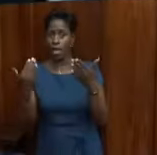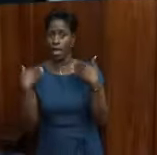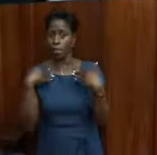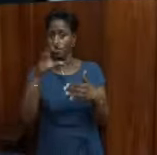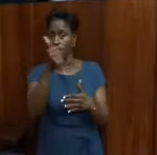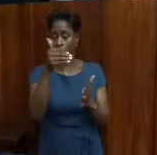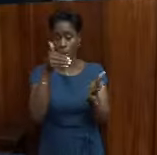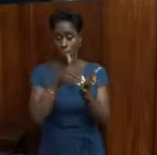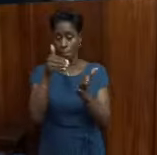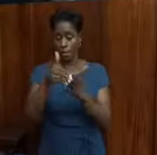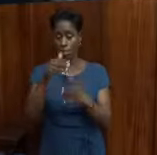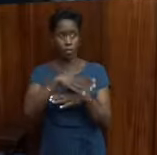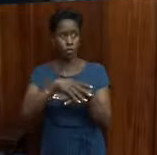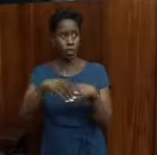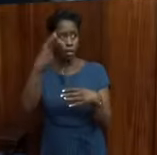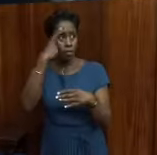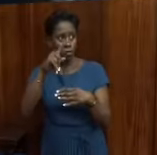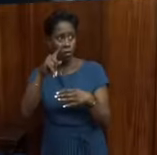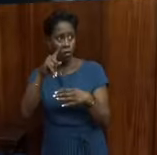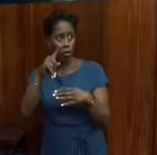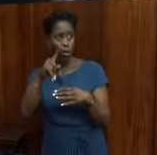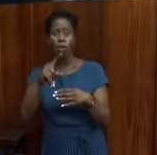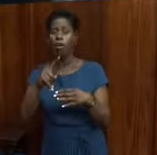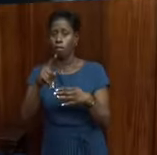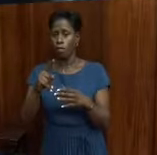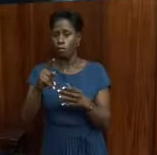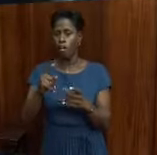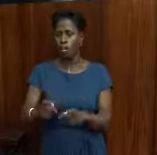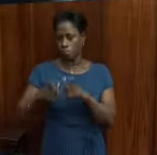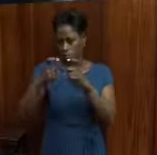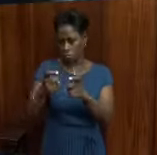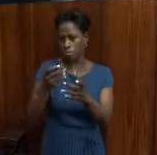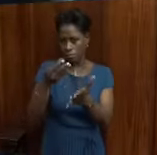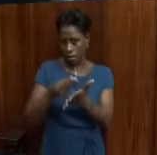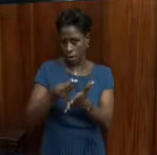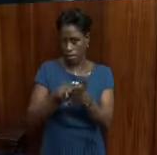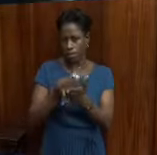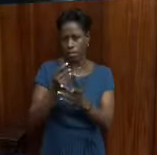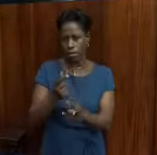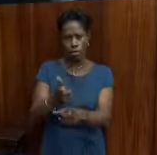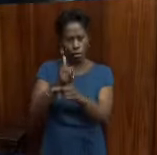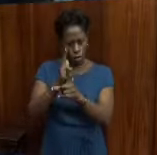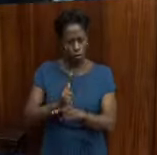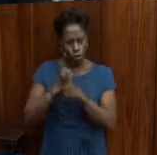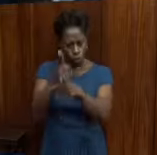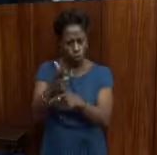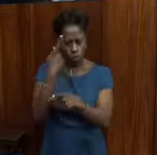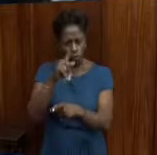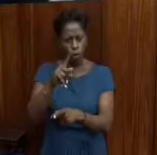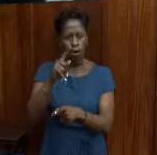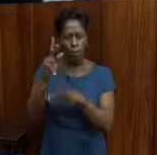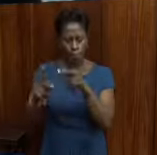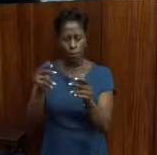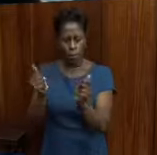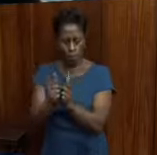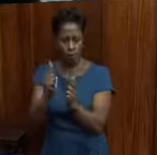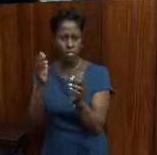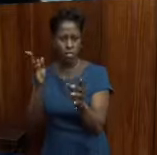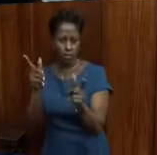purpose. The Minister of Commerce will be pleased to provide further details about that program. In addition,